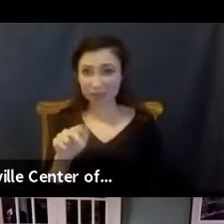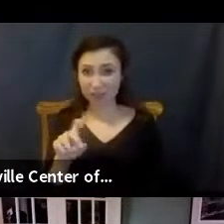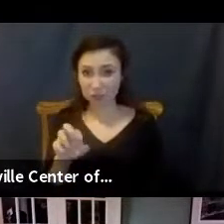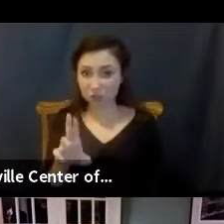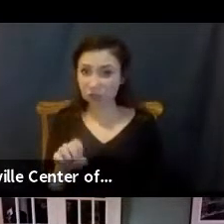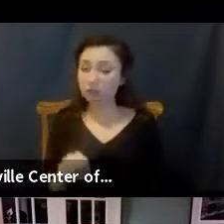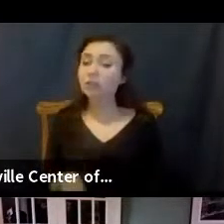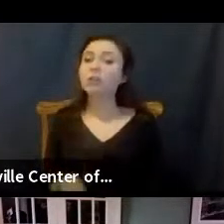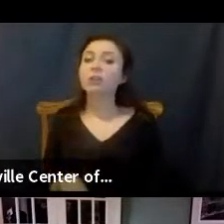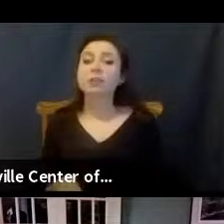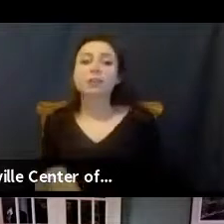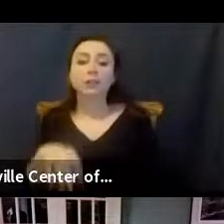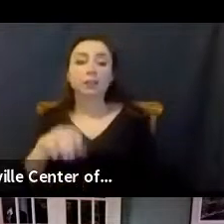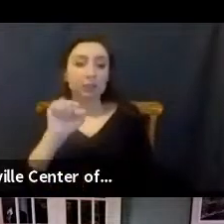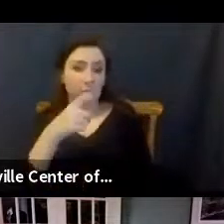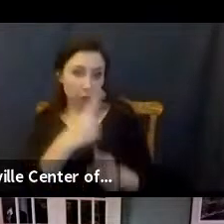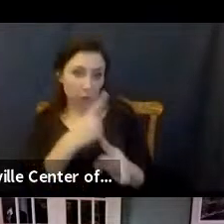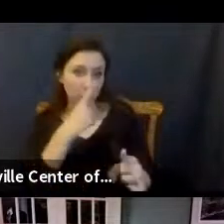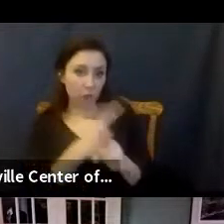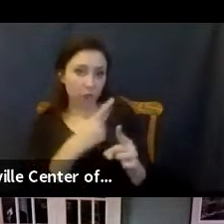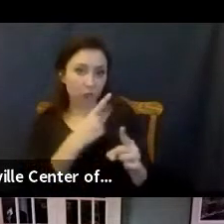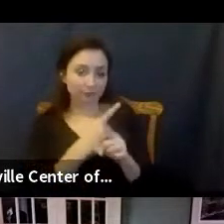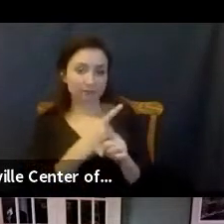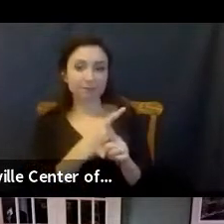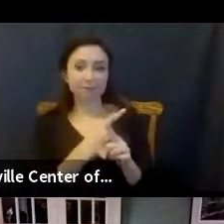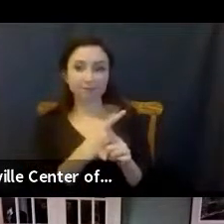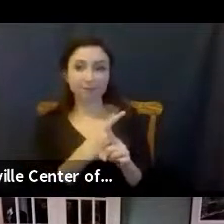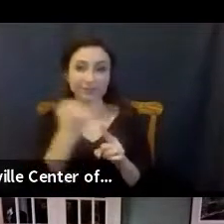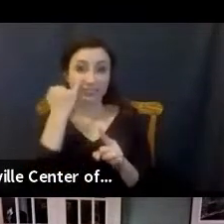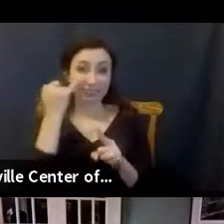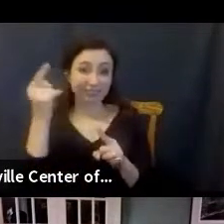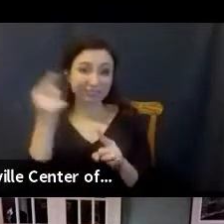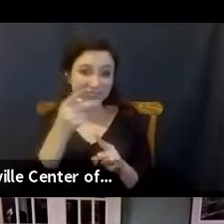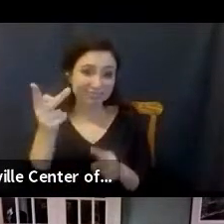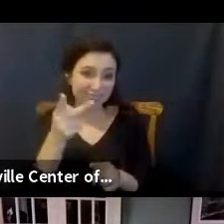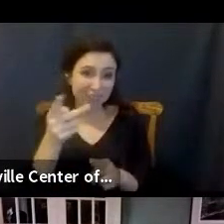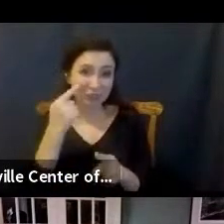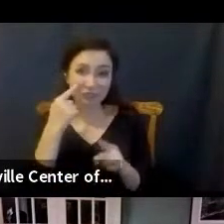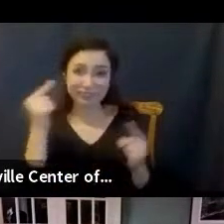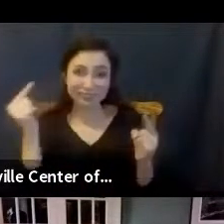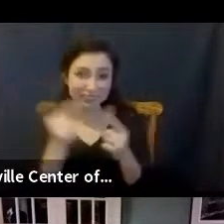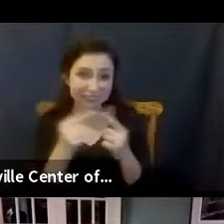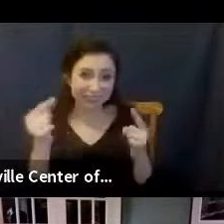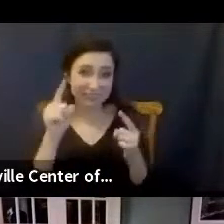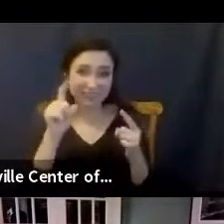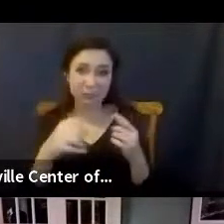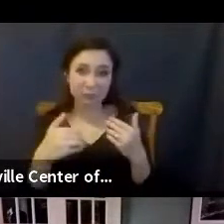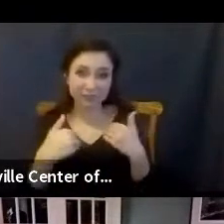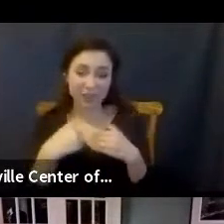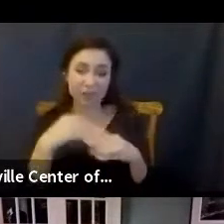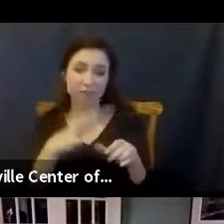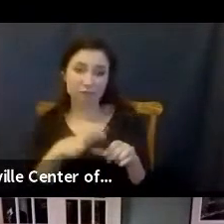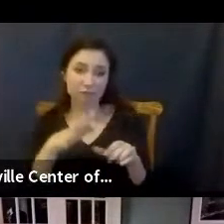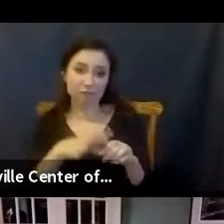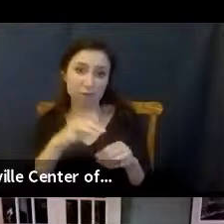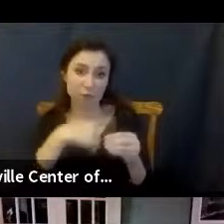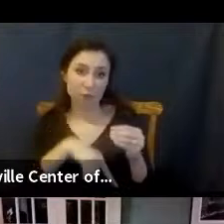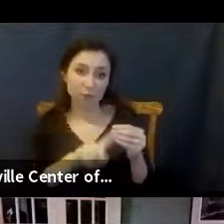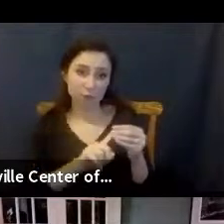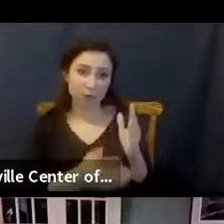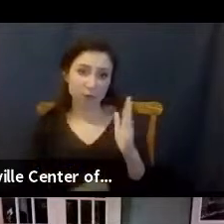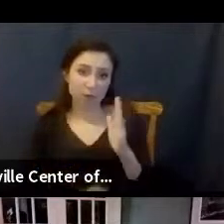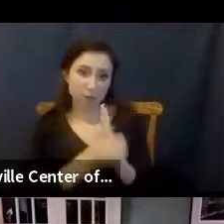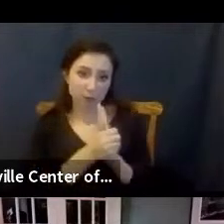yes, and that should be it. If either of you disagree, then you actually have to have a procedural vote on the amendment because the